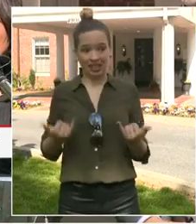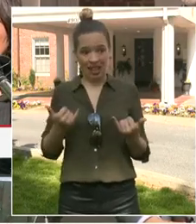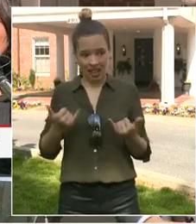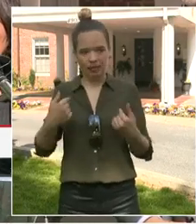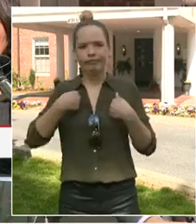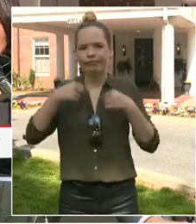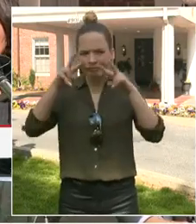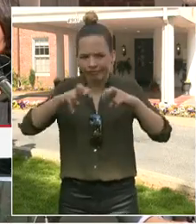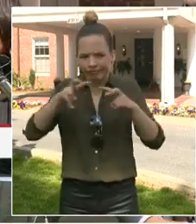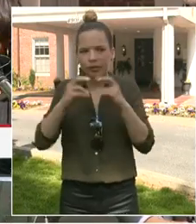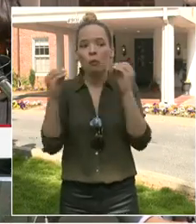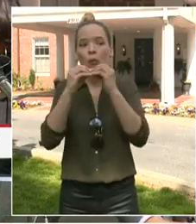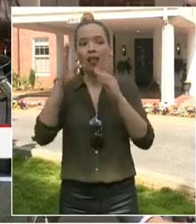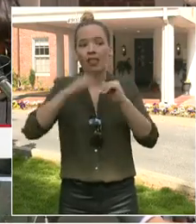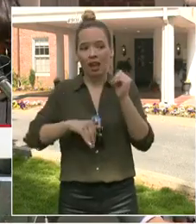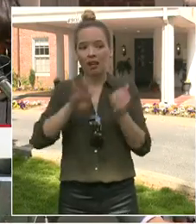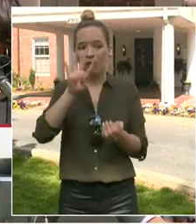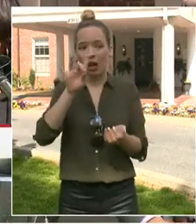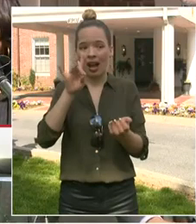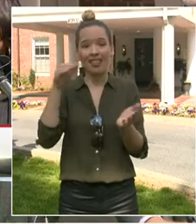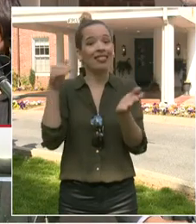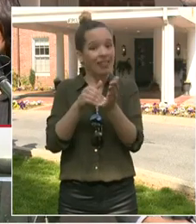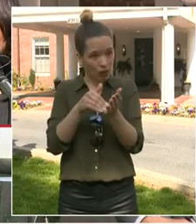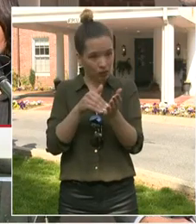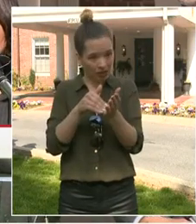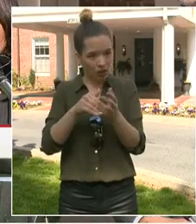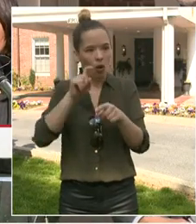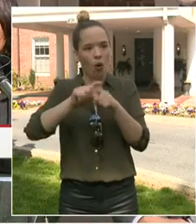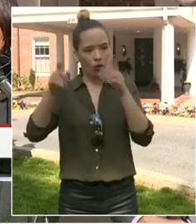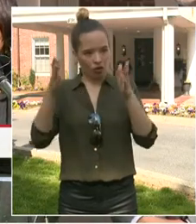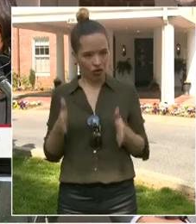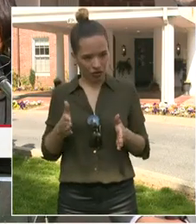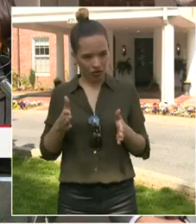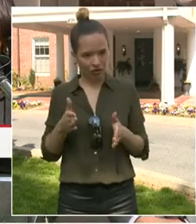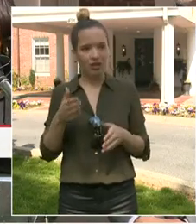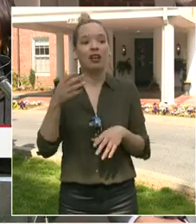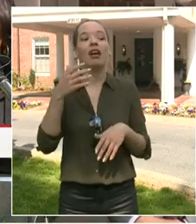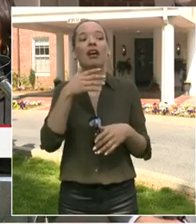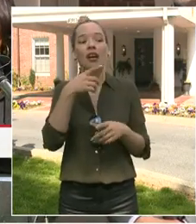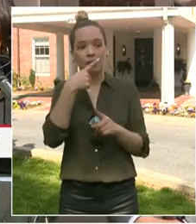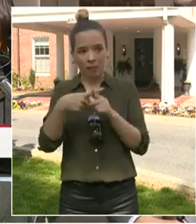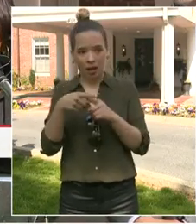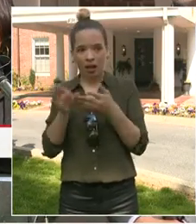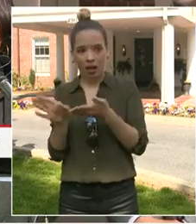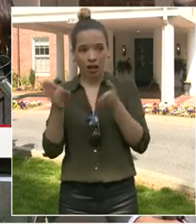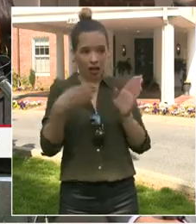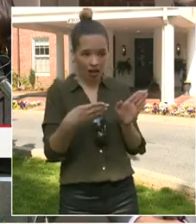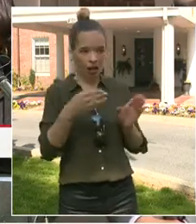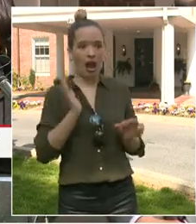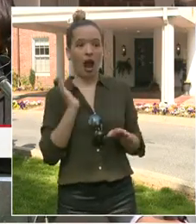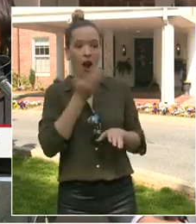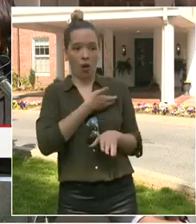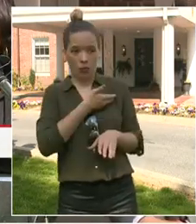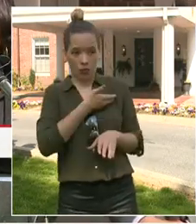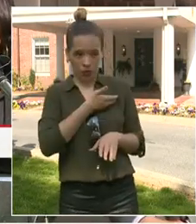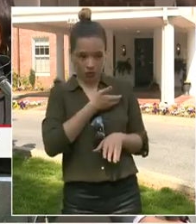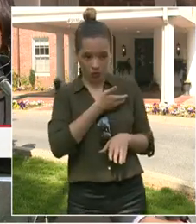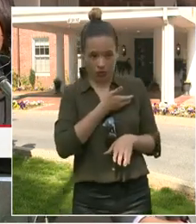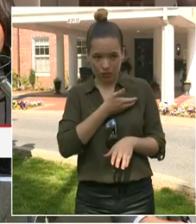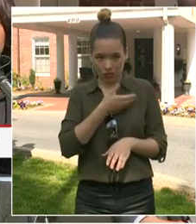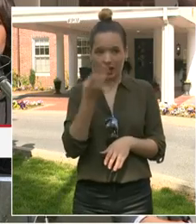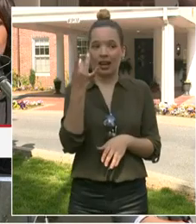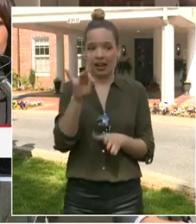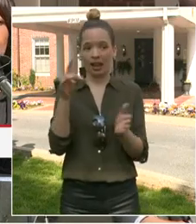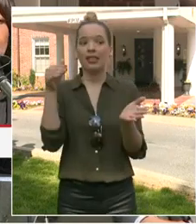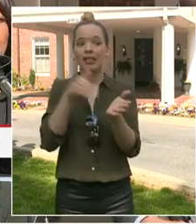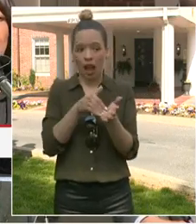and successfully diverted 18,000 calls from our emergency response system. We are also